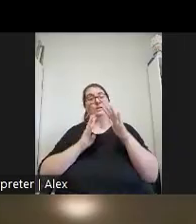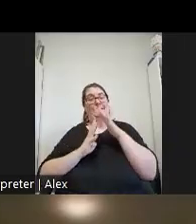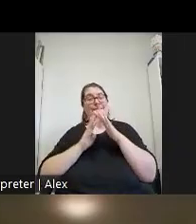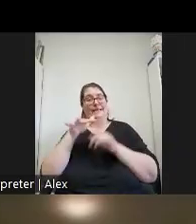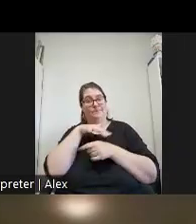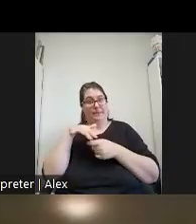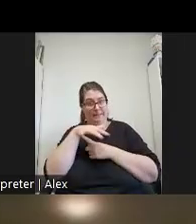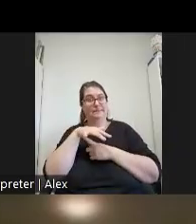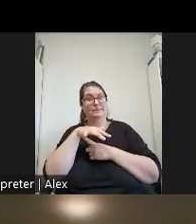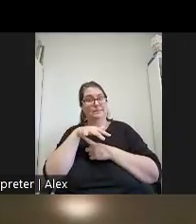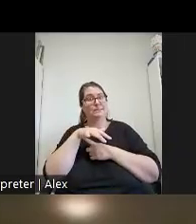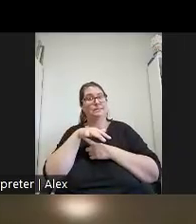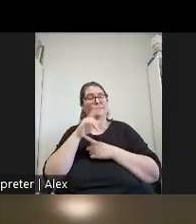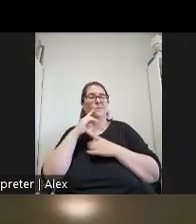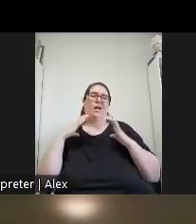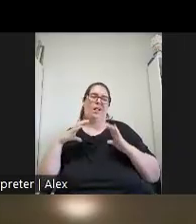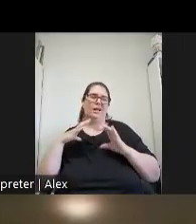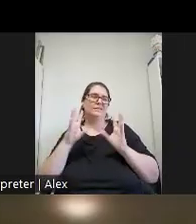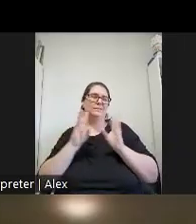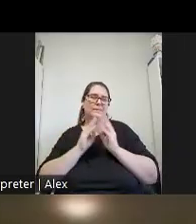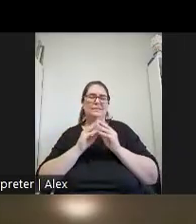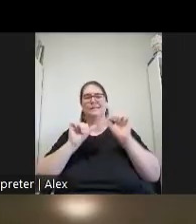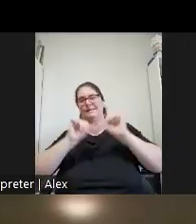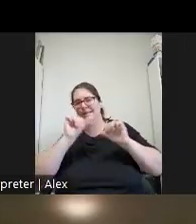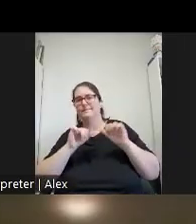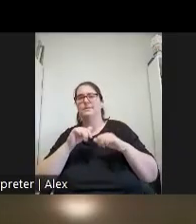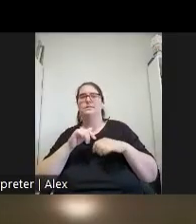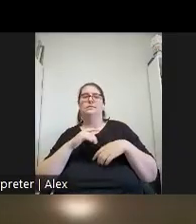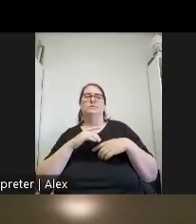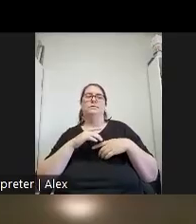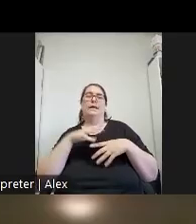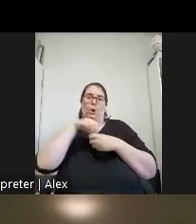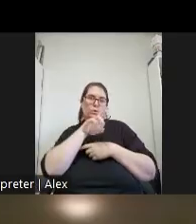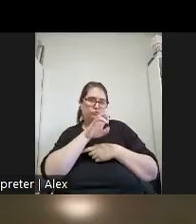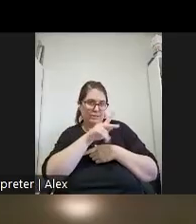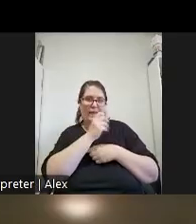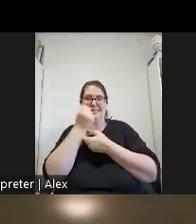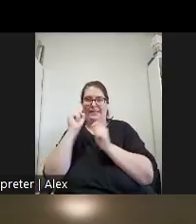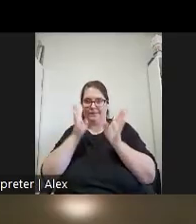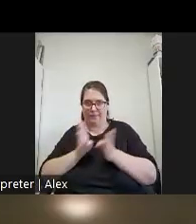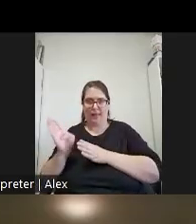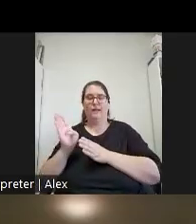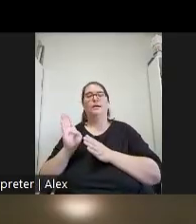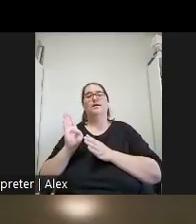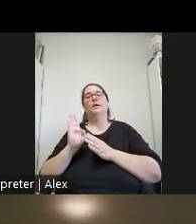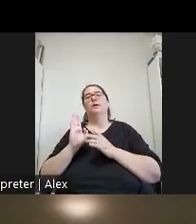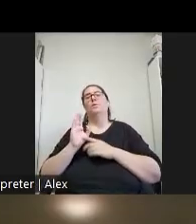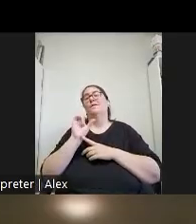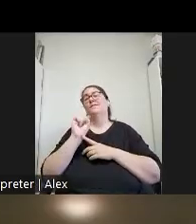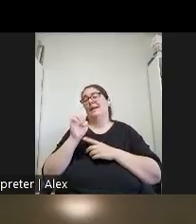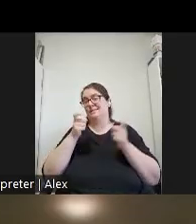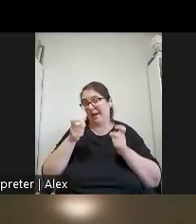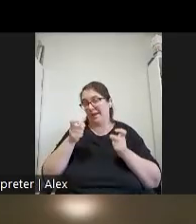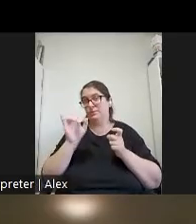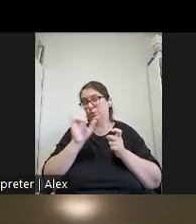space where we do client need assessment, which includes risk assessment and safety planning. We provide case management as